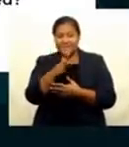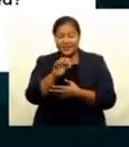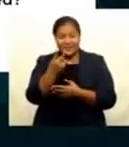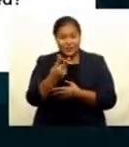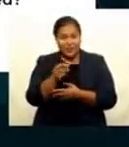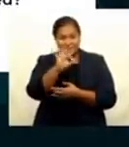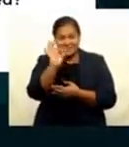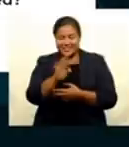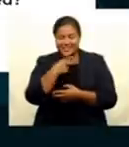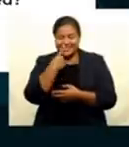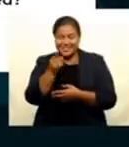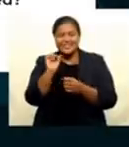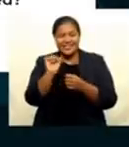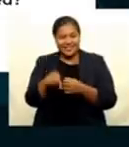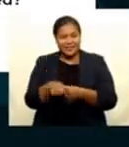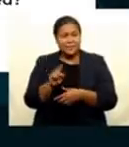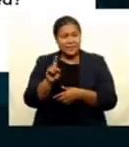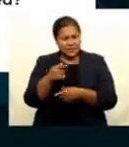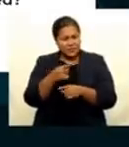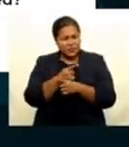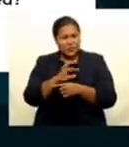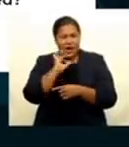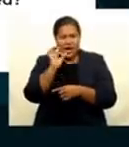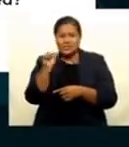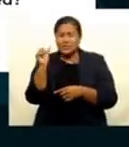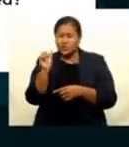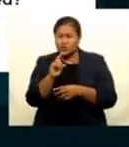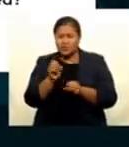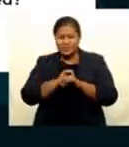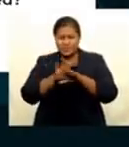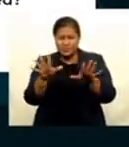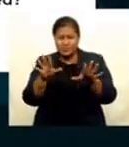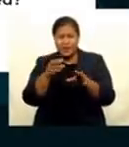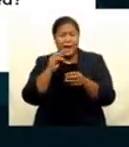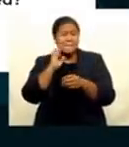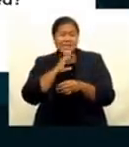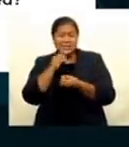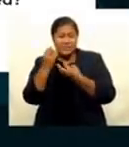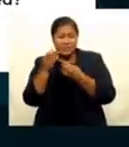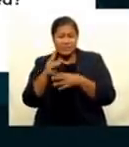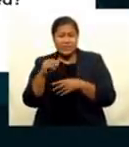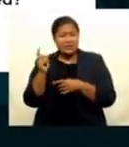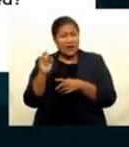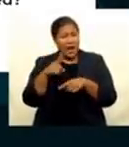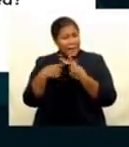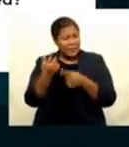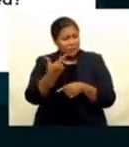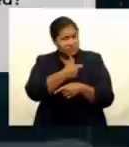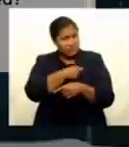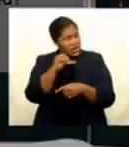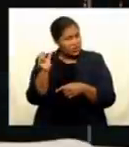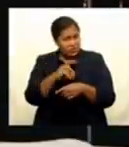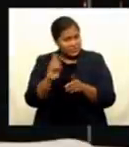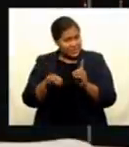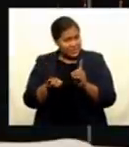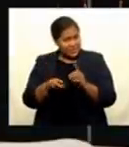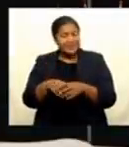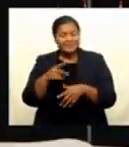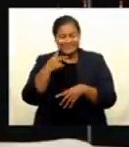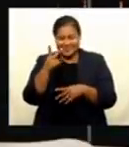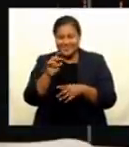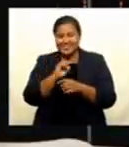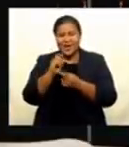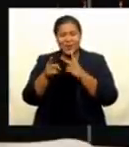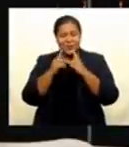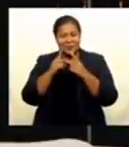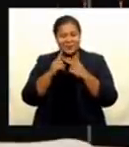52% answered yes. This week we are asking, should those spreading misinformation about the vaccine be charged? Visit our FBC News website